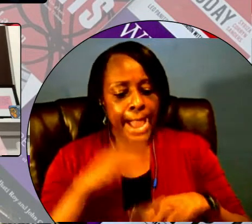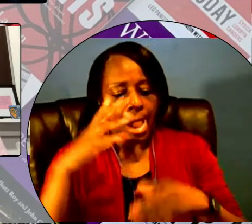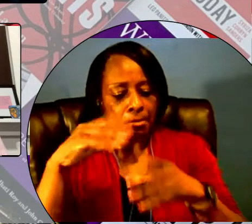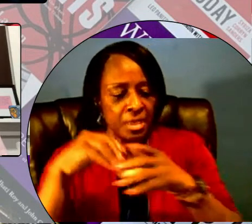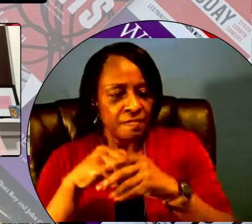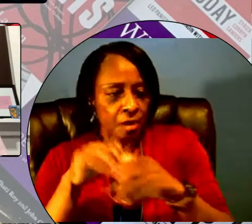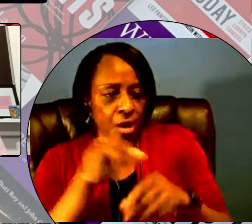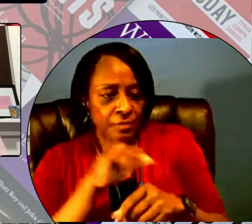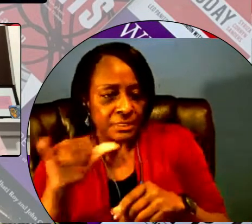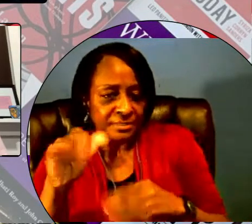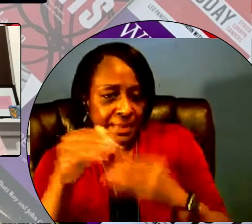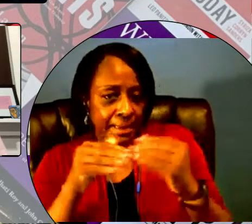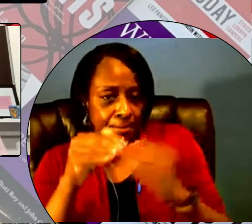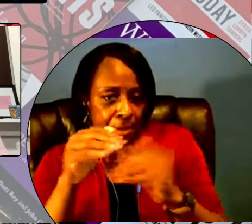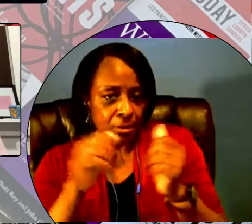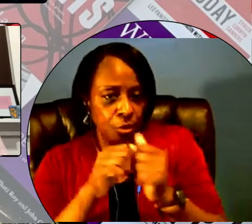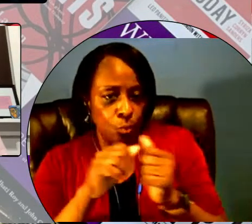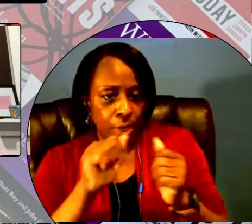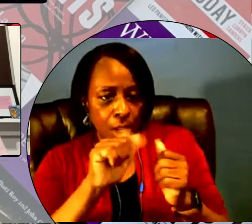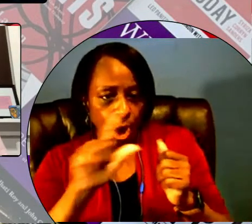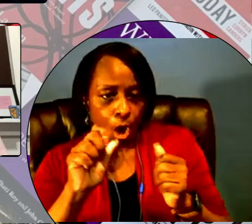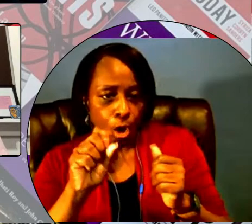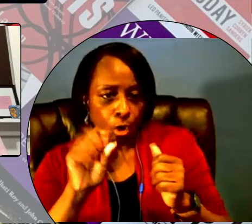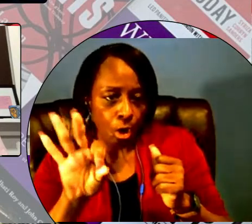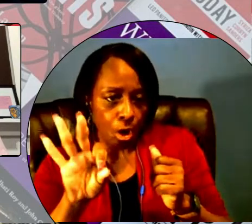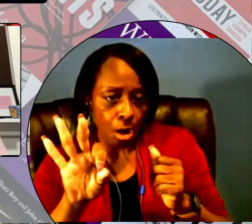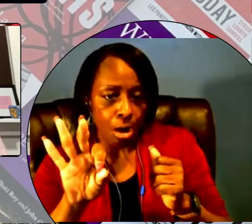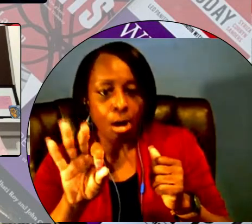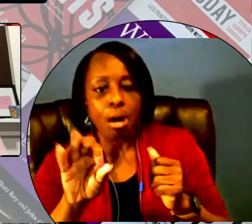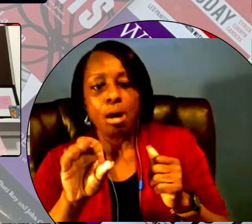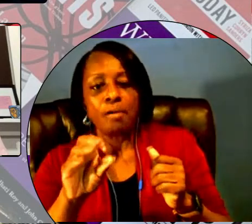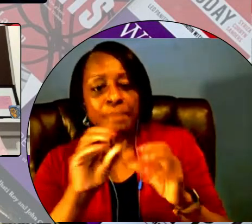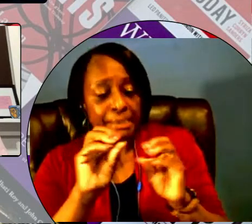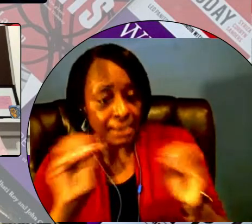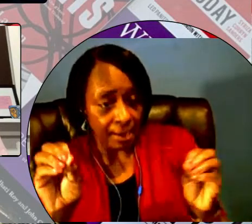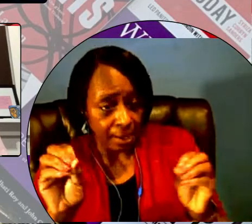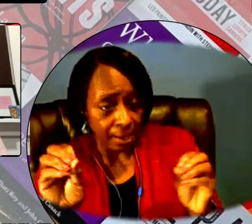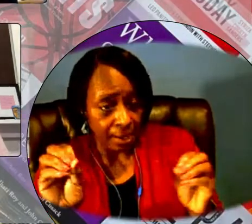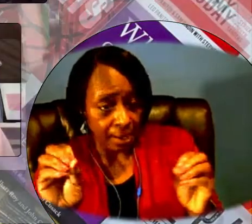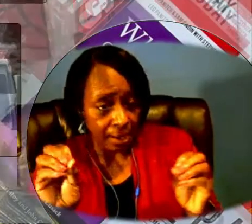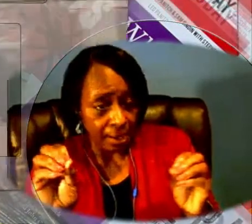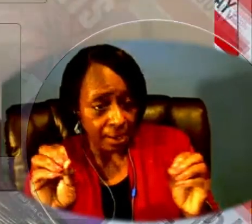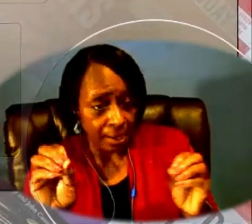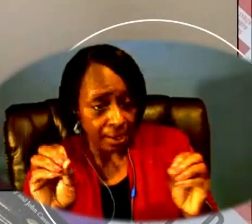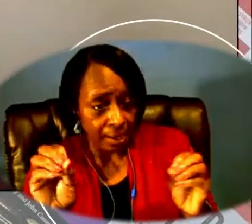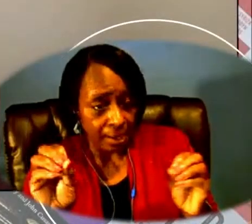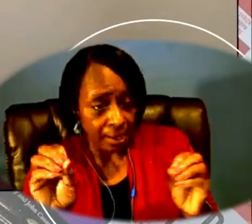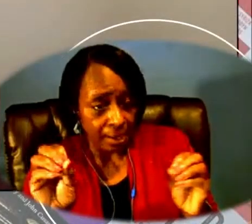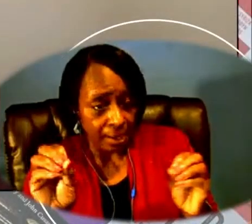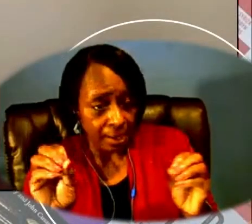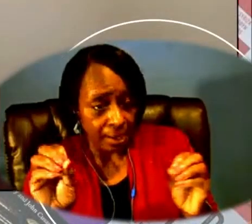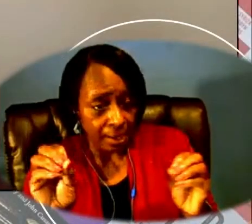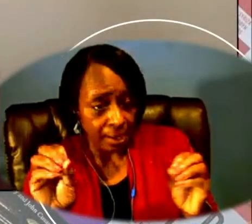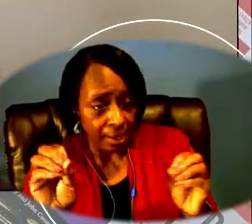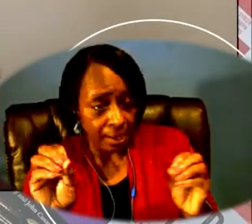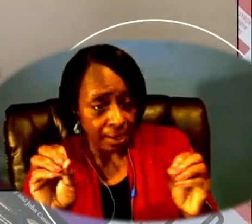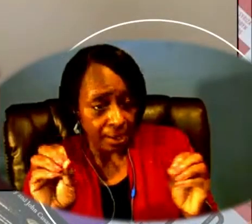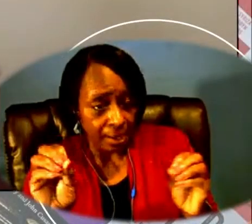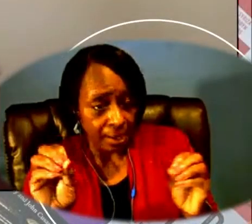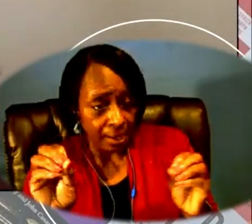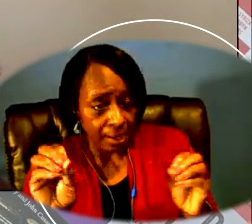All or None, but my day job connected with Survived and Punished is California Coalition for Women